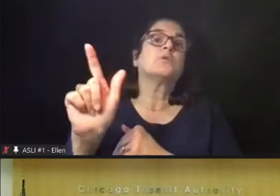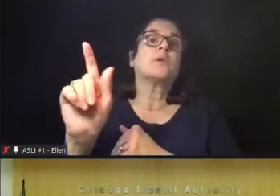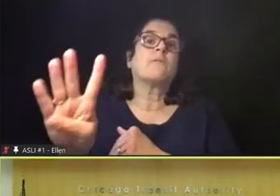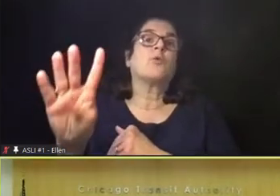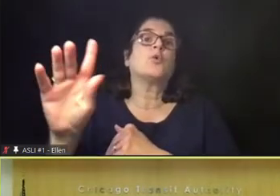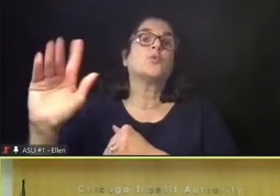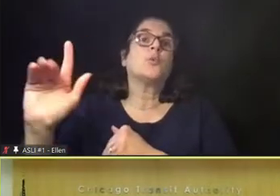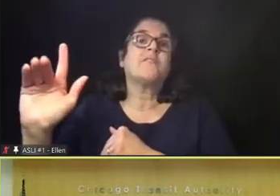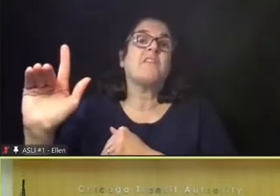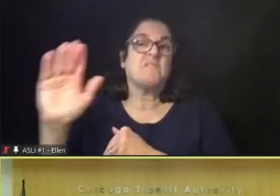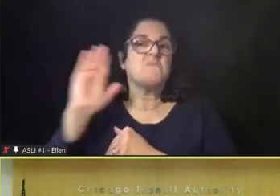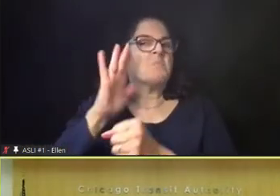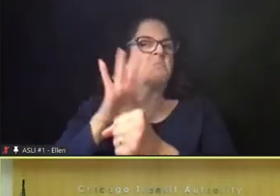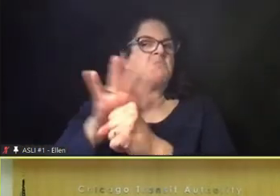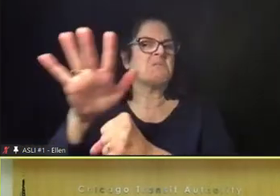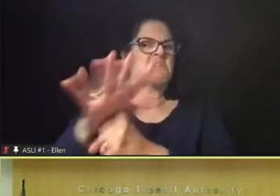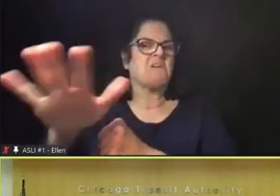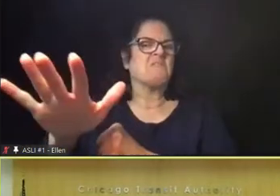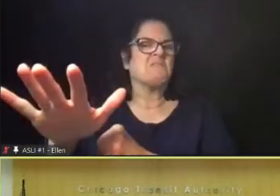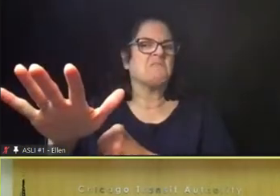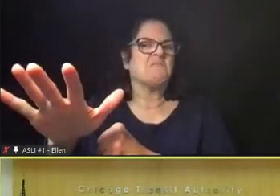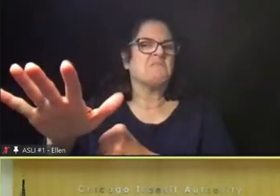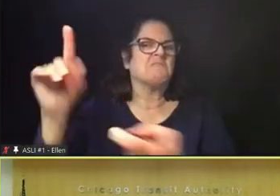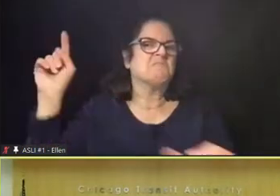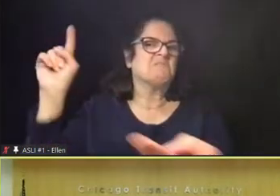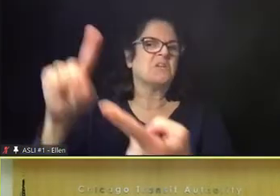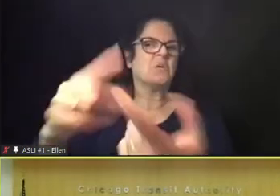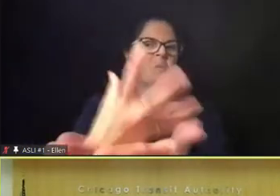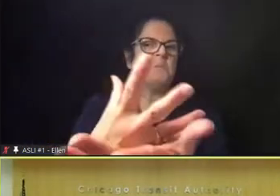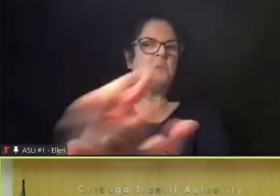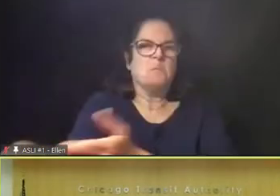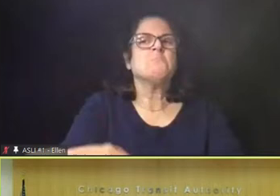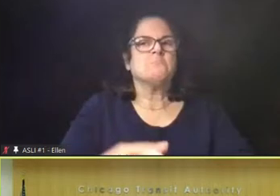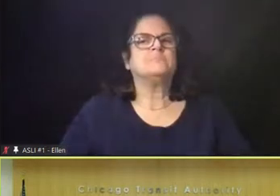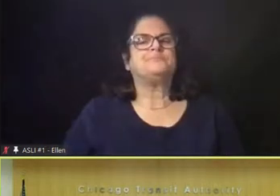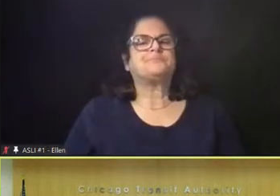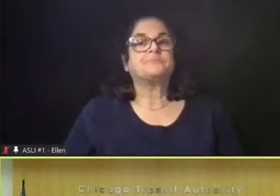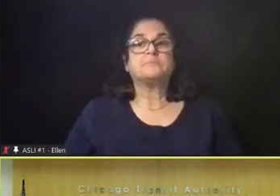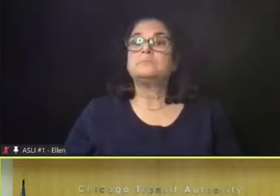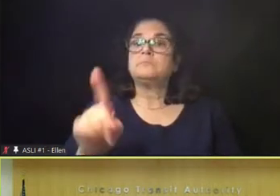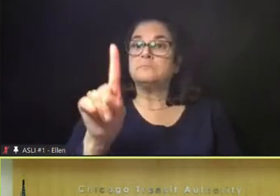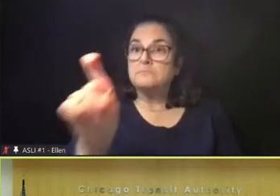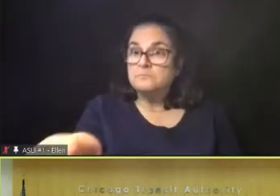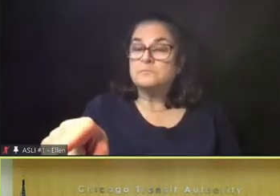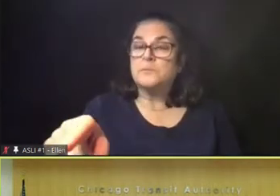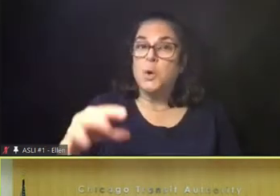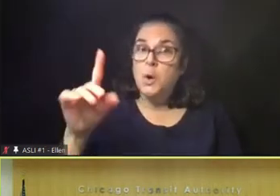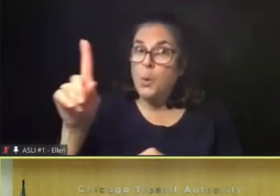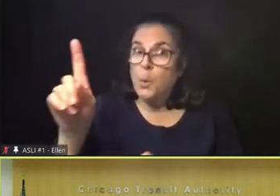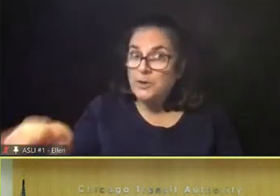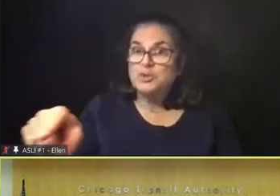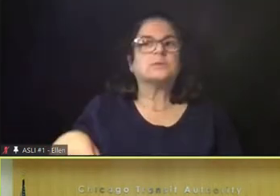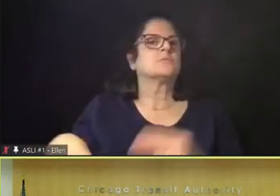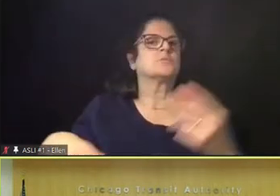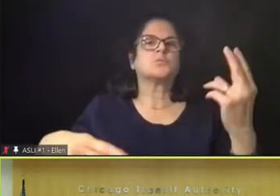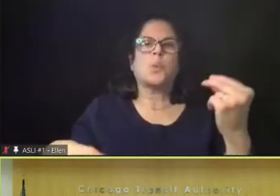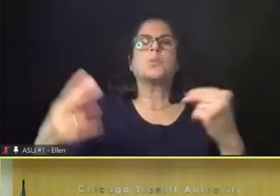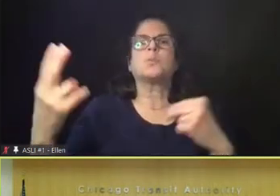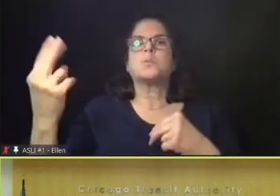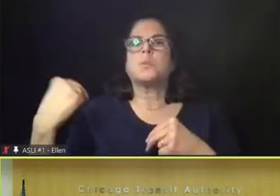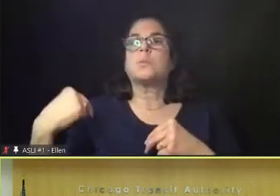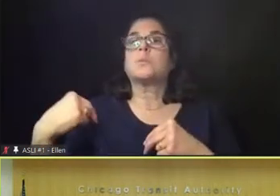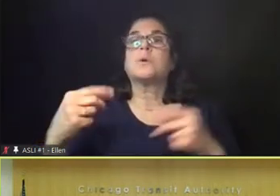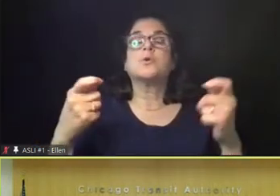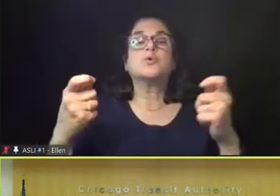4 and 5. Thank you. Chairman Barclay, any questions? No questions. Reverend Miller? No question.